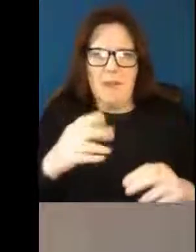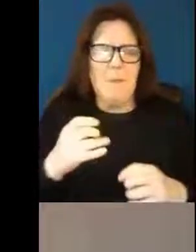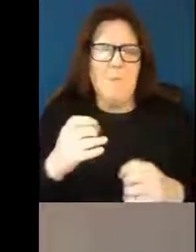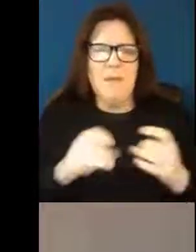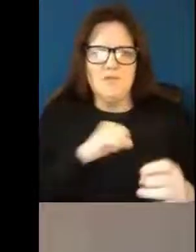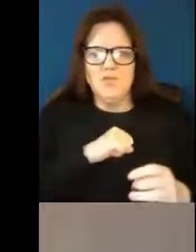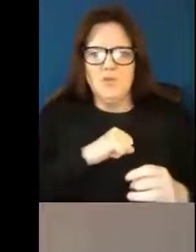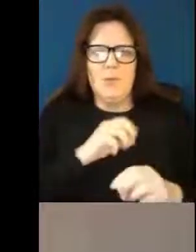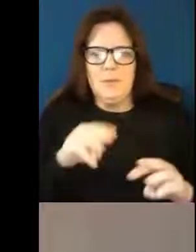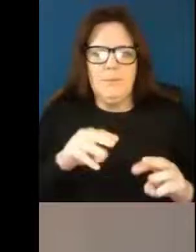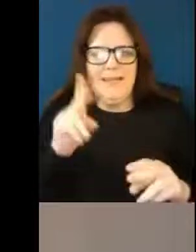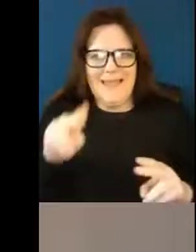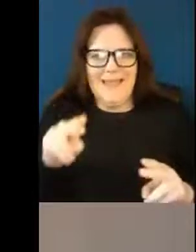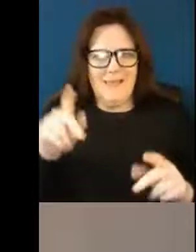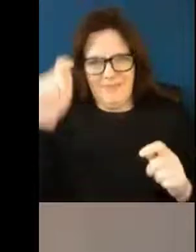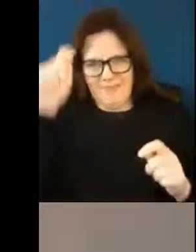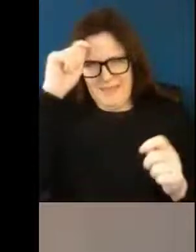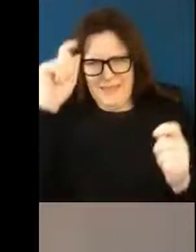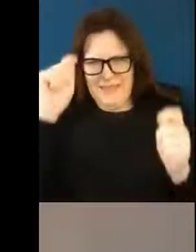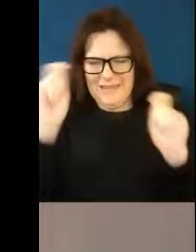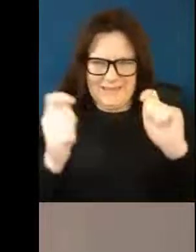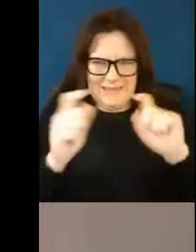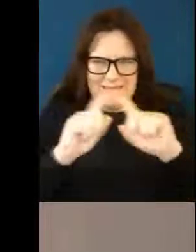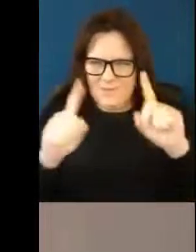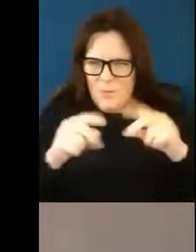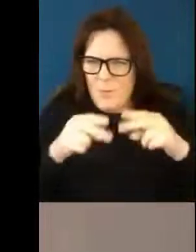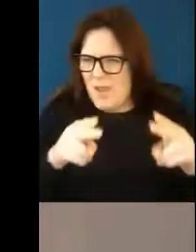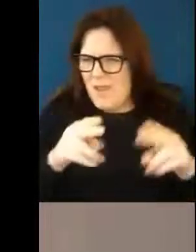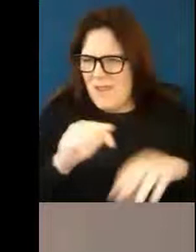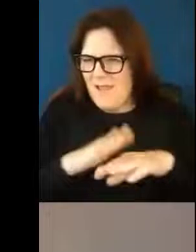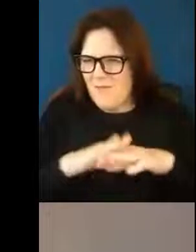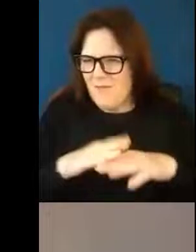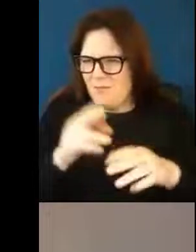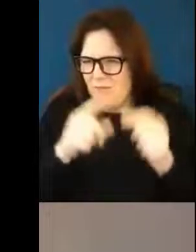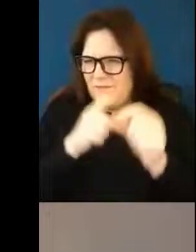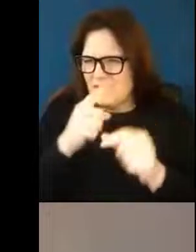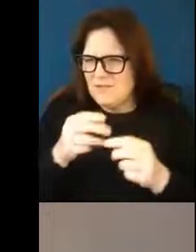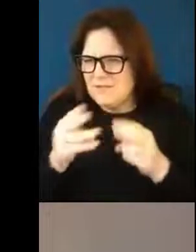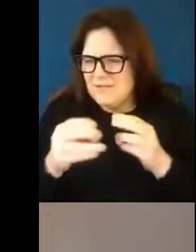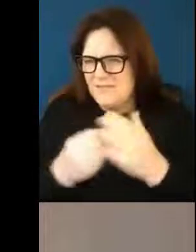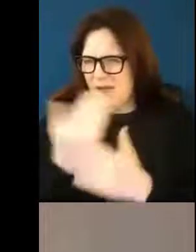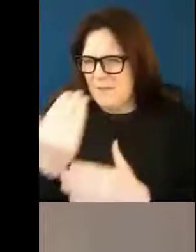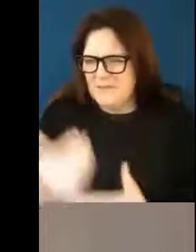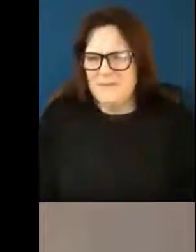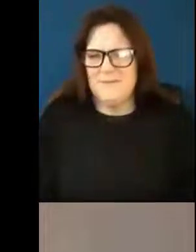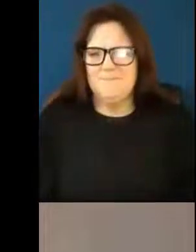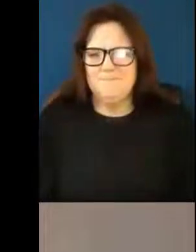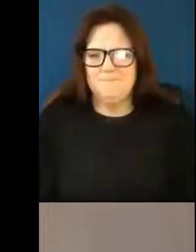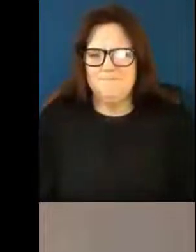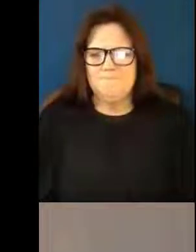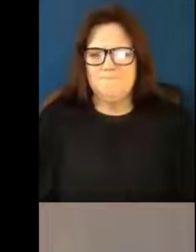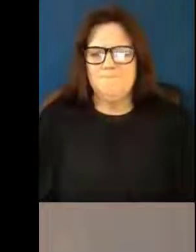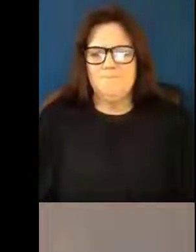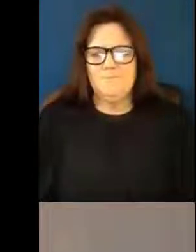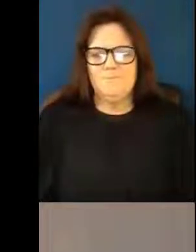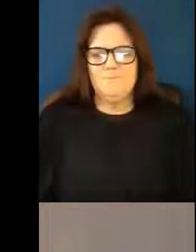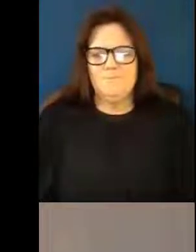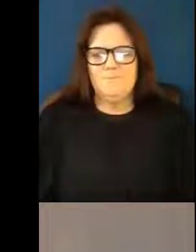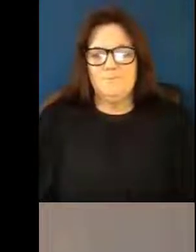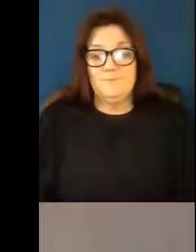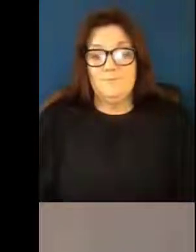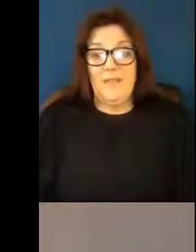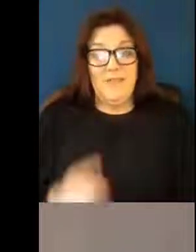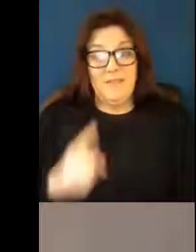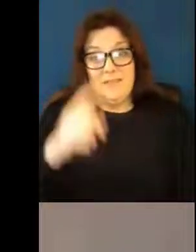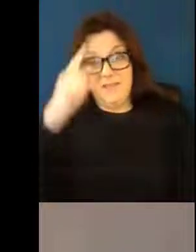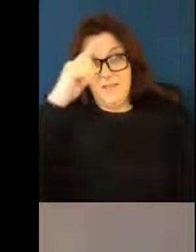to rethink professional development. This concept was raised here in the